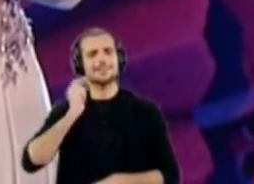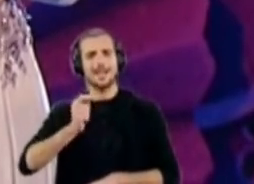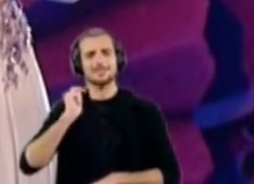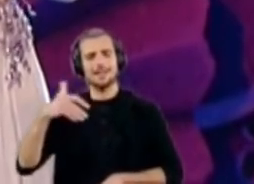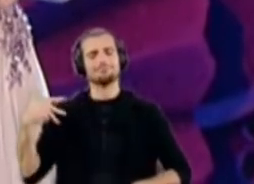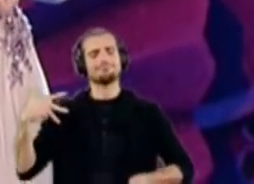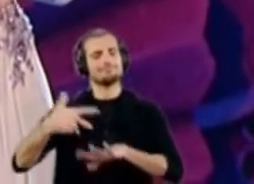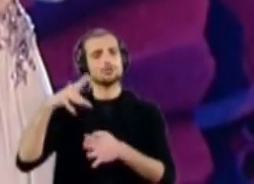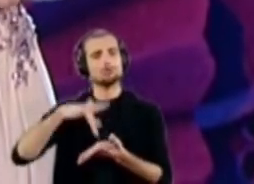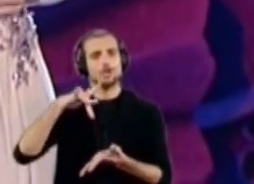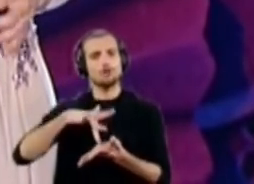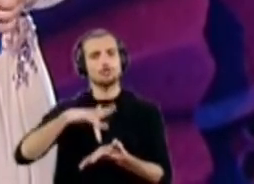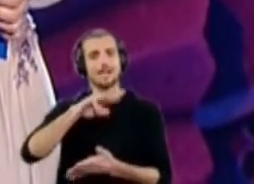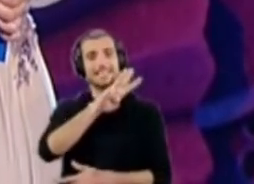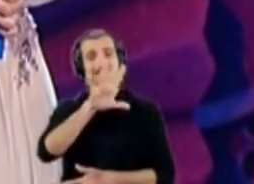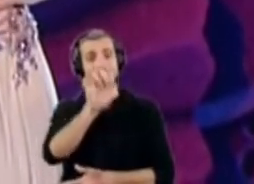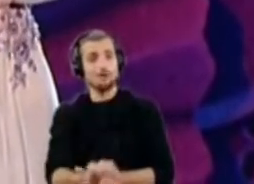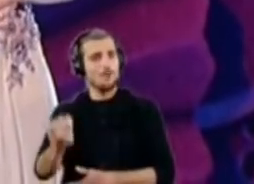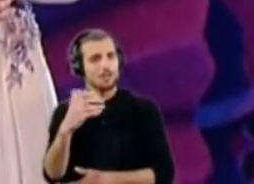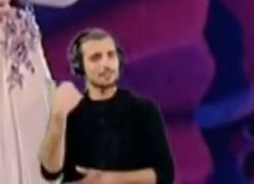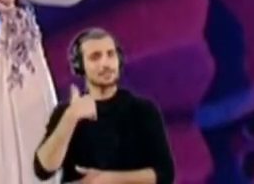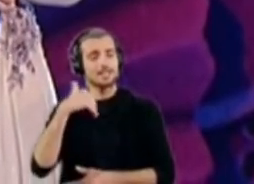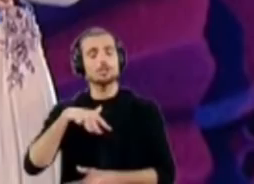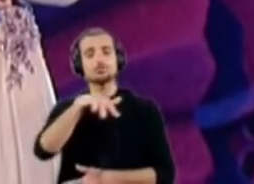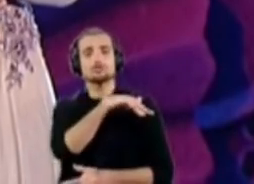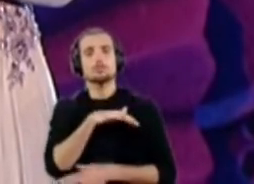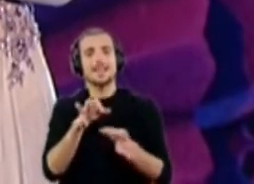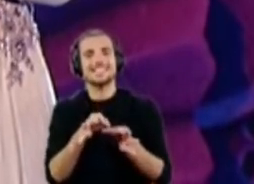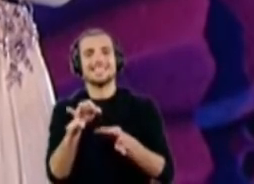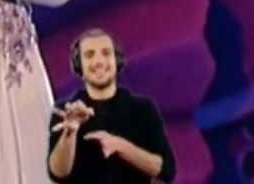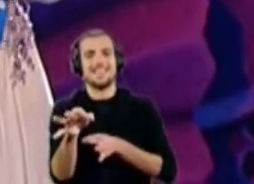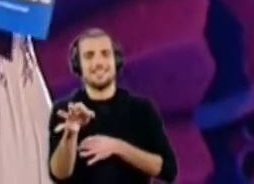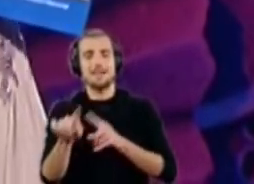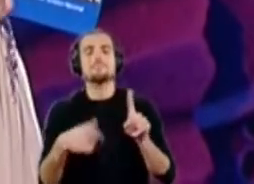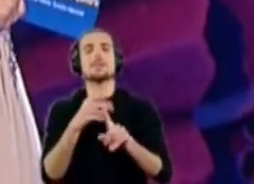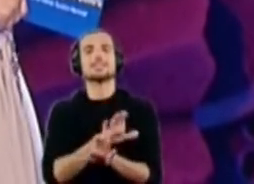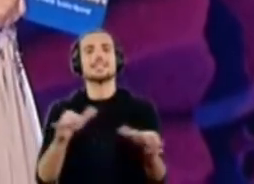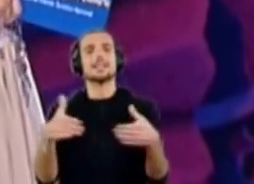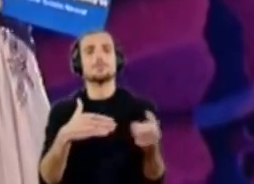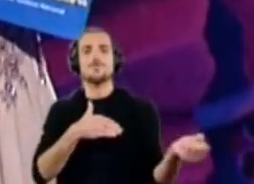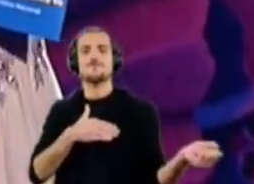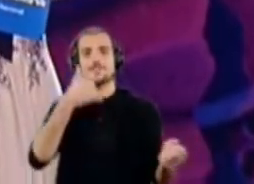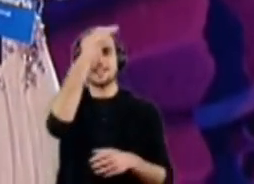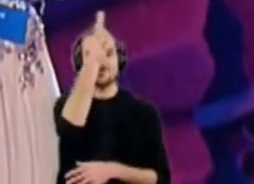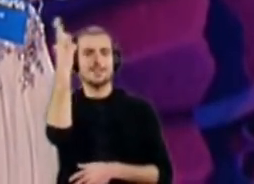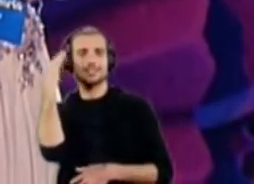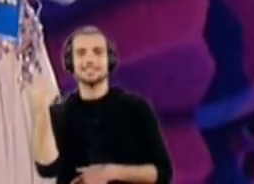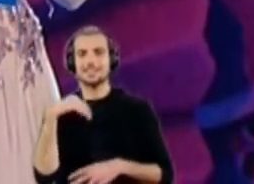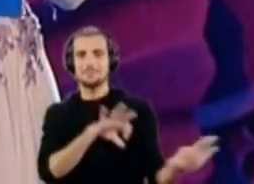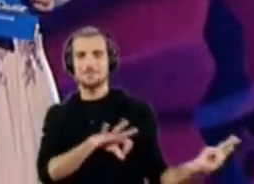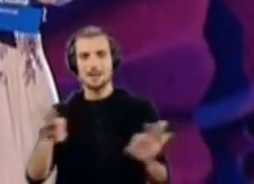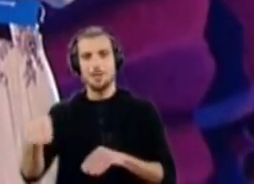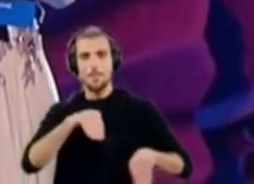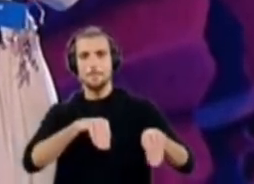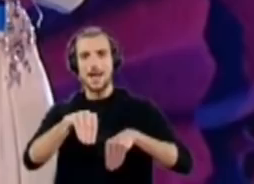35 años del barrio de la Isleta. Y el equipo de bailarinas y bailarines está ya preparado en el escenario, el